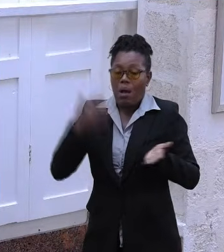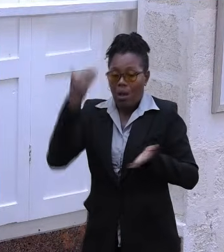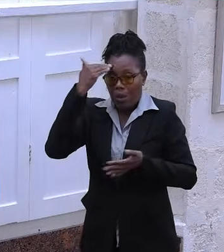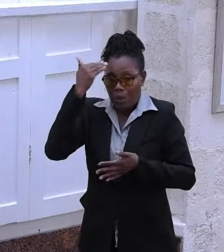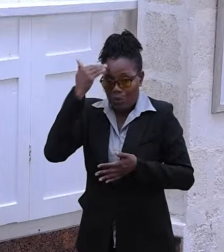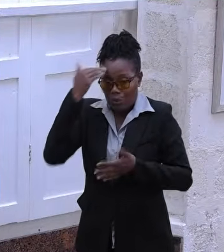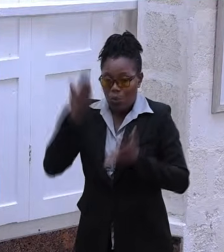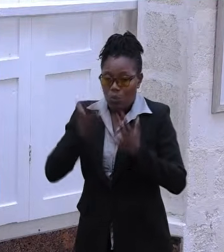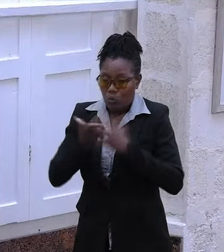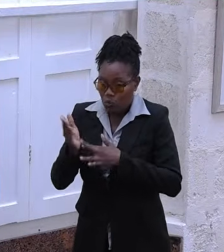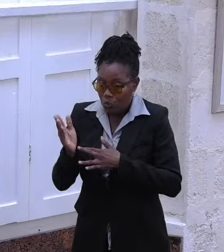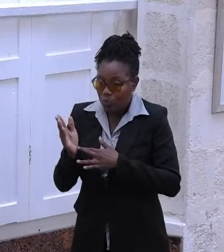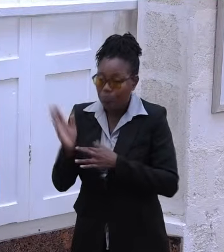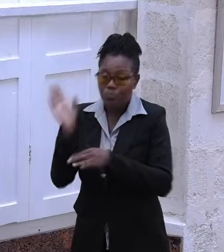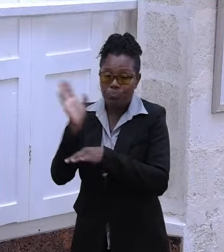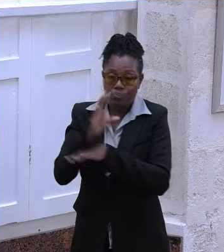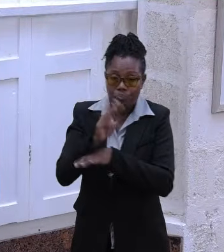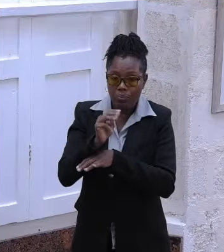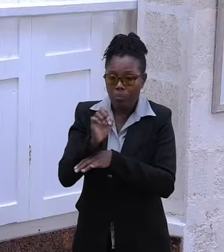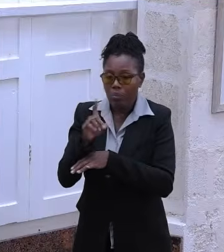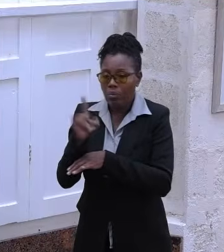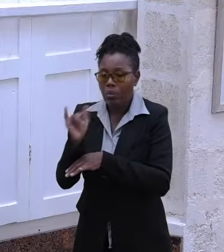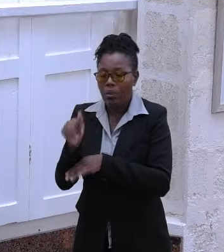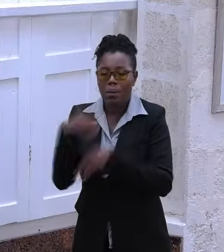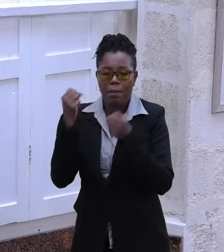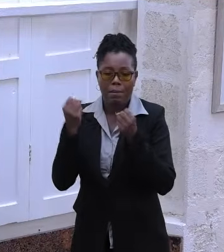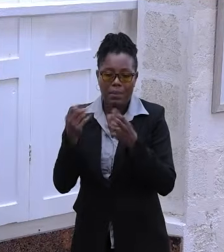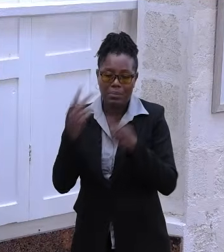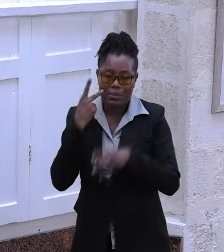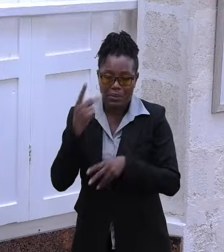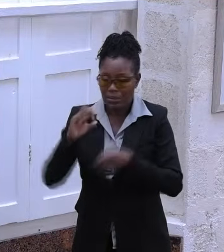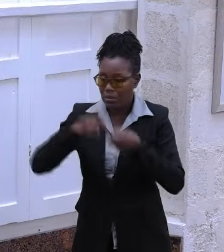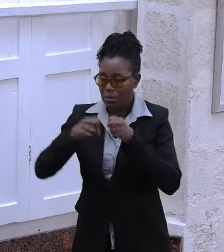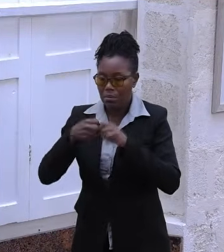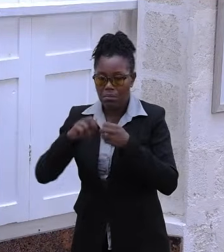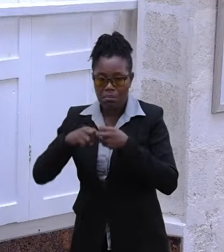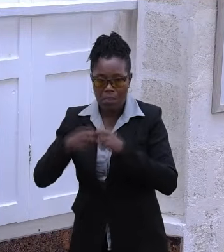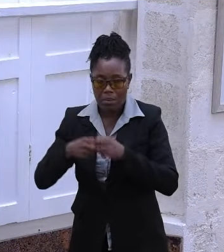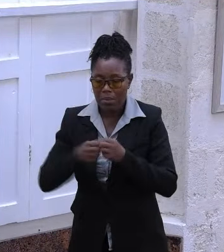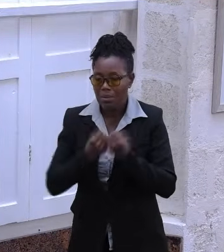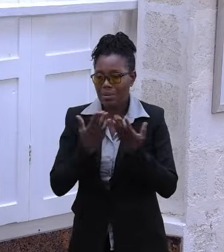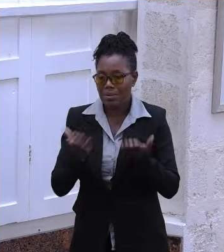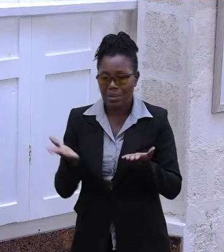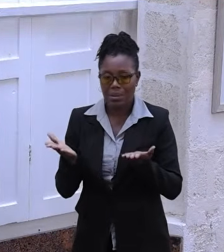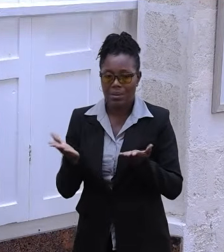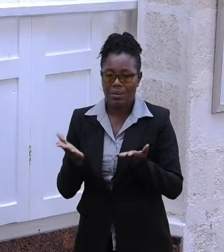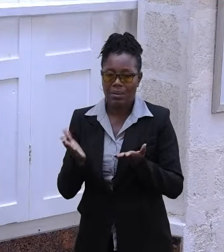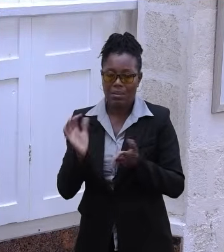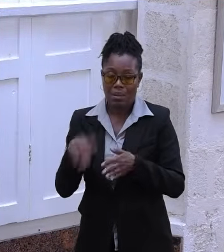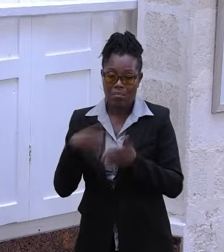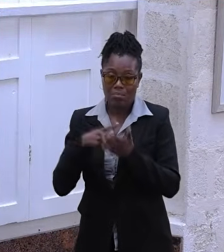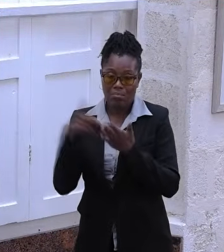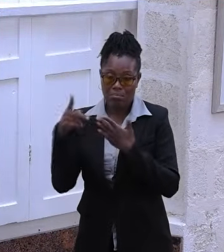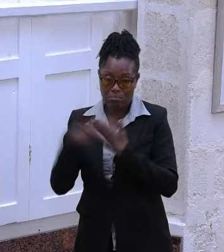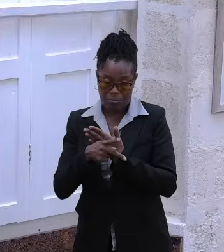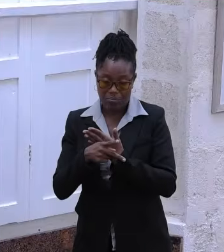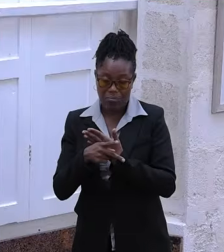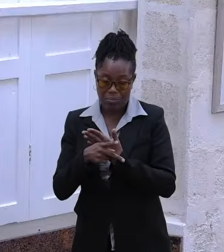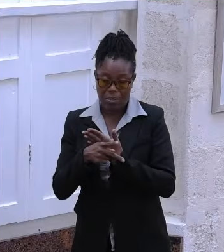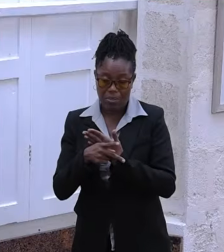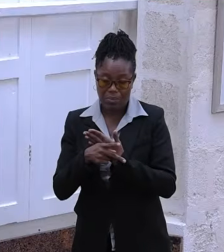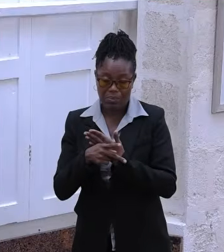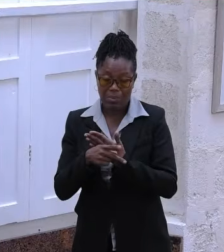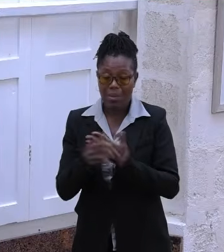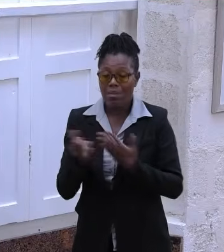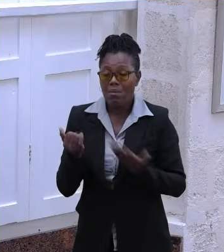the media, and many of us have seen, of problems with some of that CBI programs and who has had passports. In fact, we've